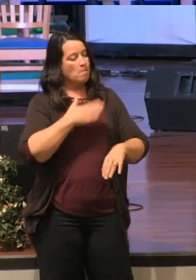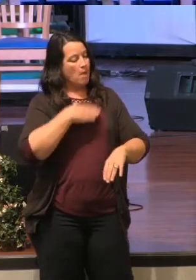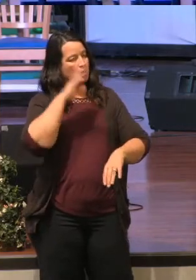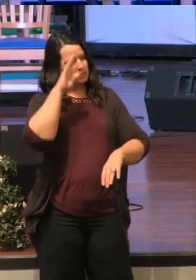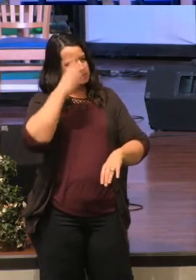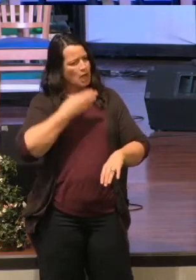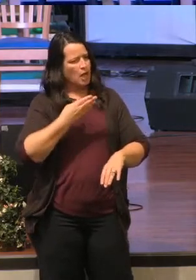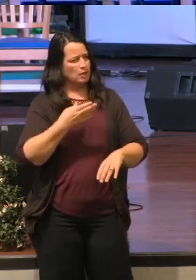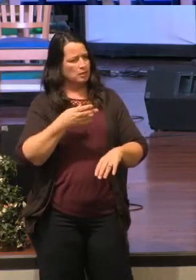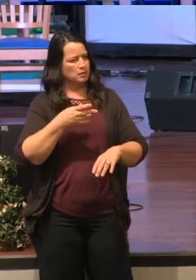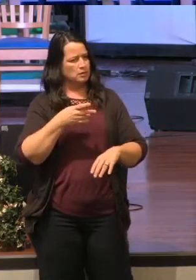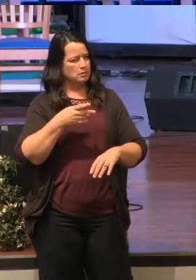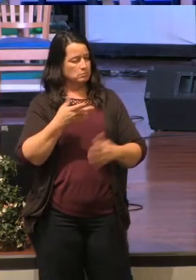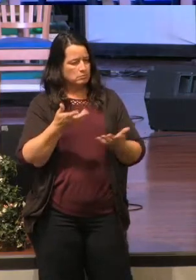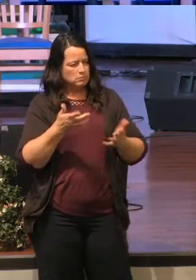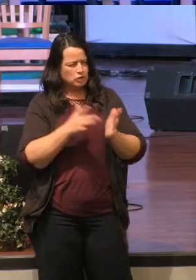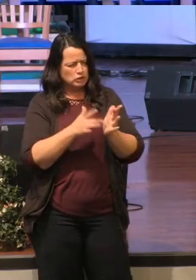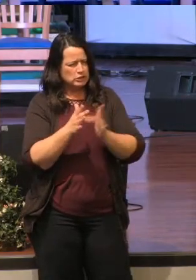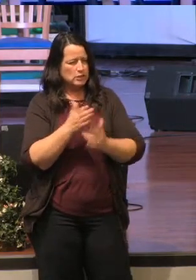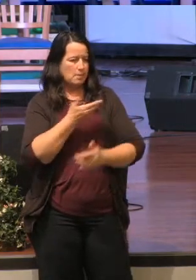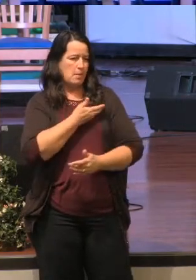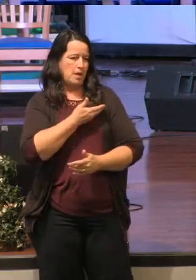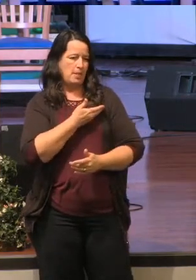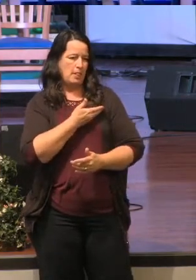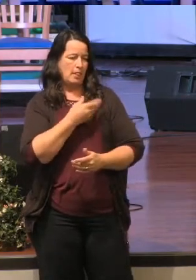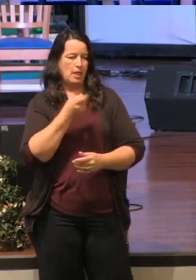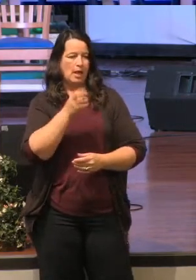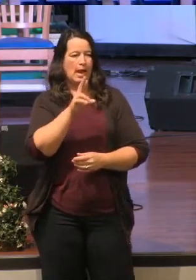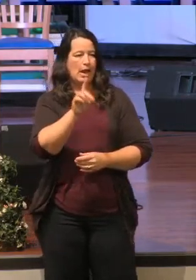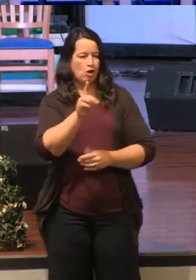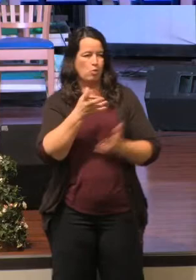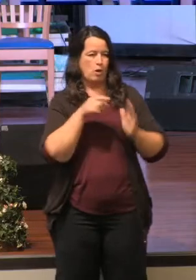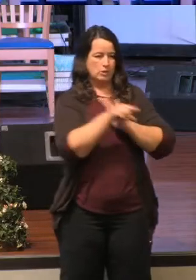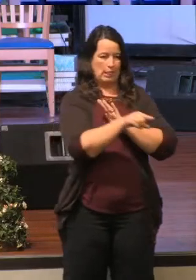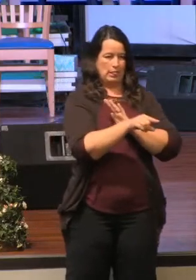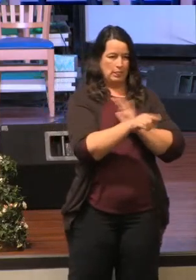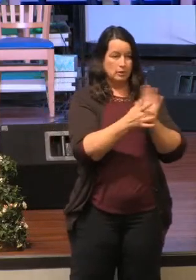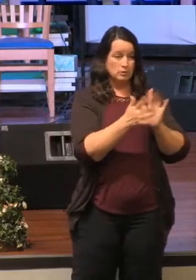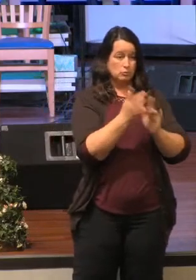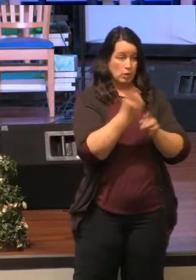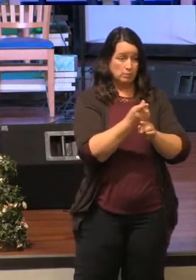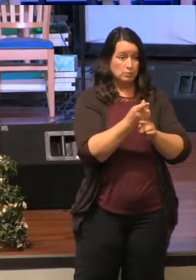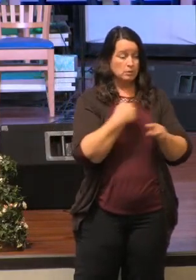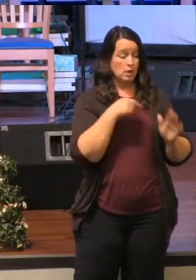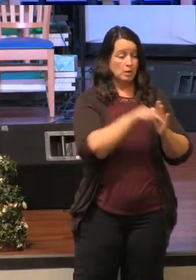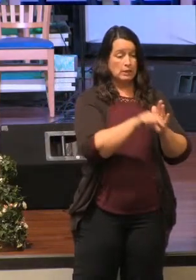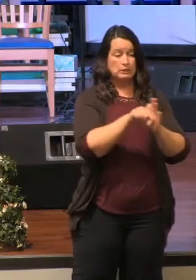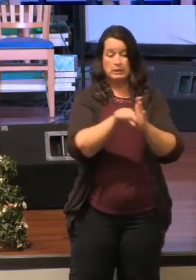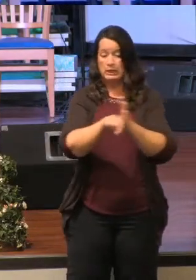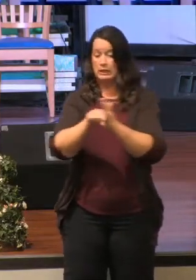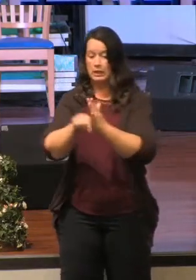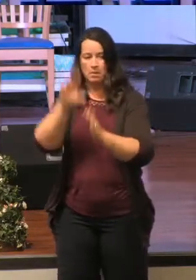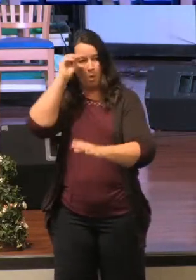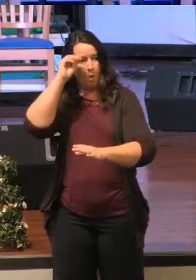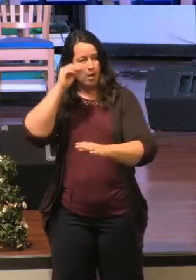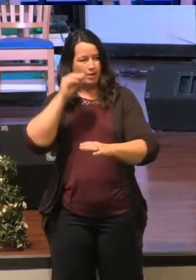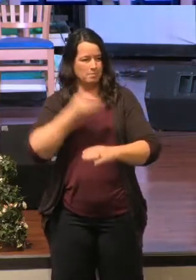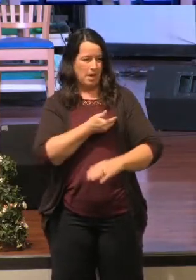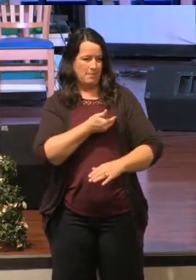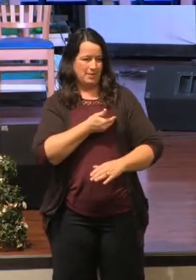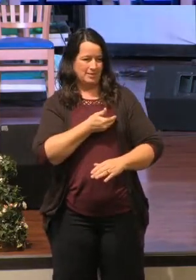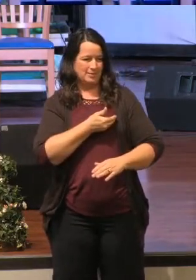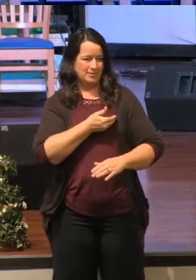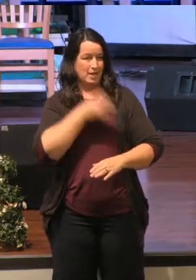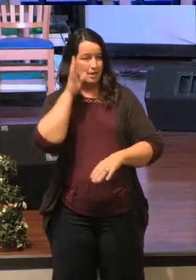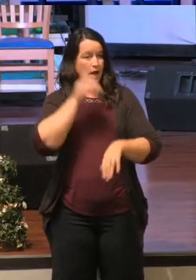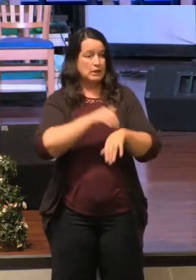Well, when Jesus was a little baby, Herod wanted to kill this king of the Jews, and he started killing off babies, and God sent them into